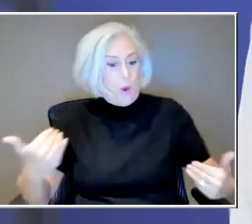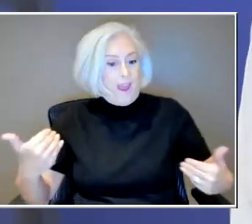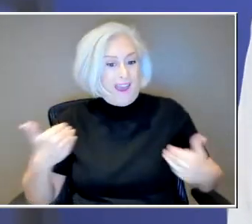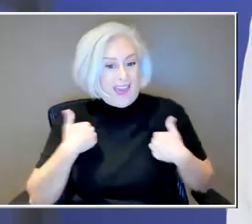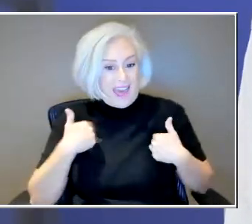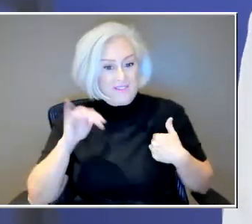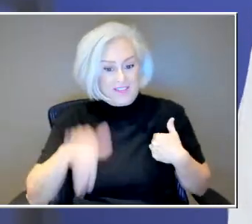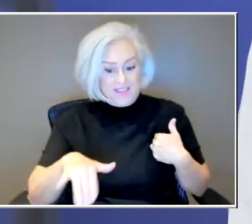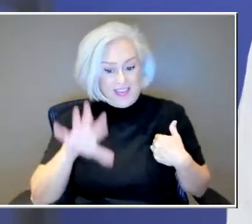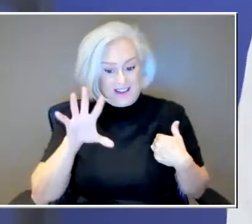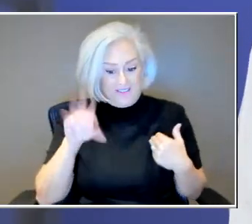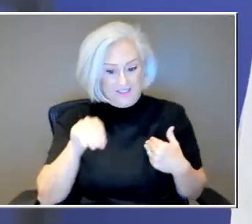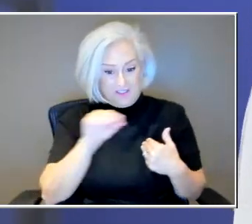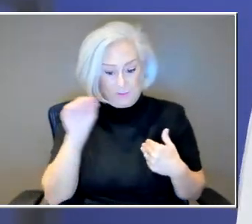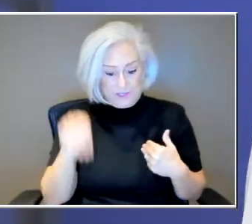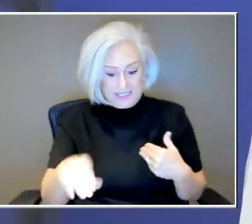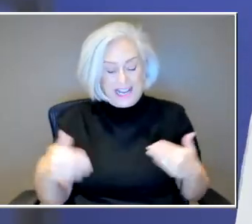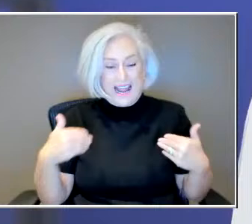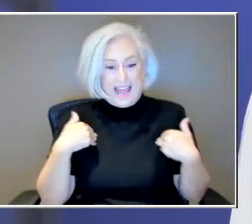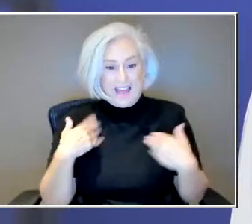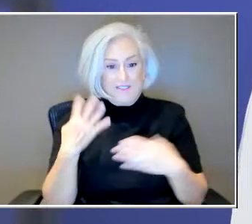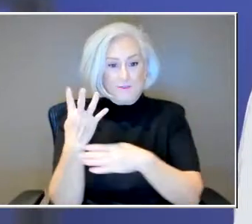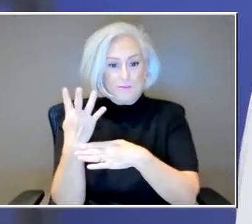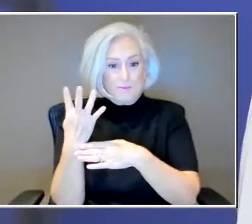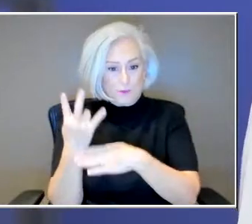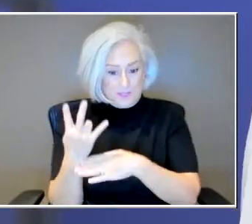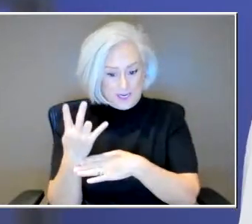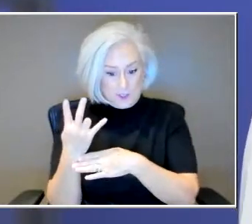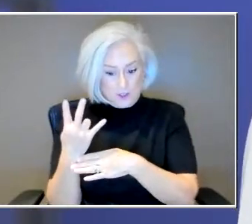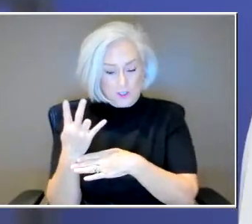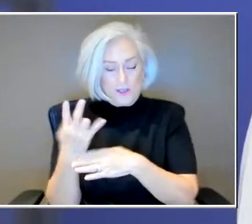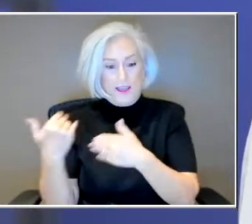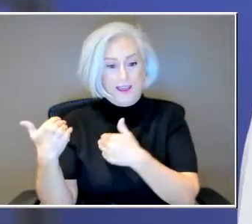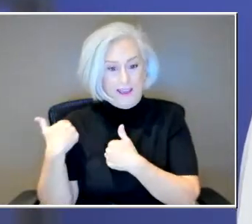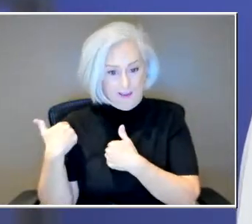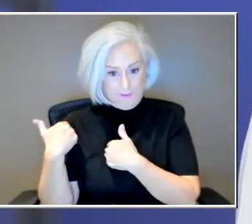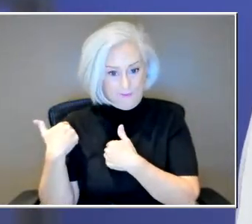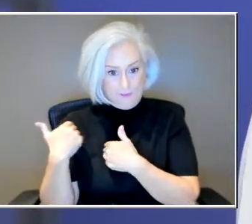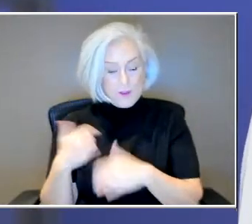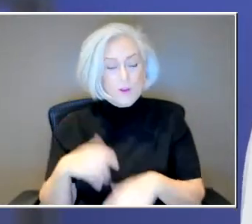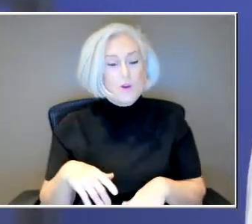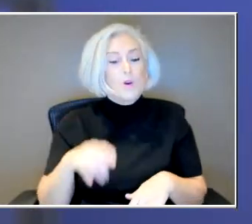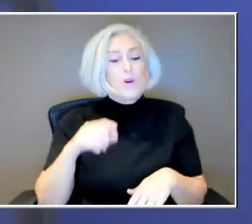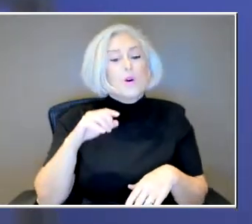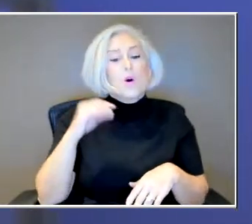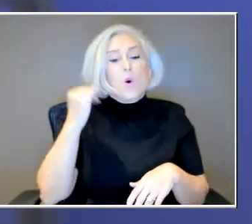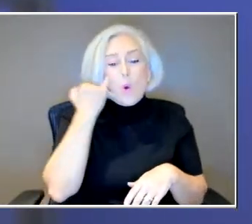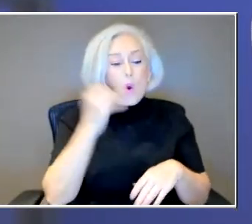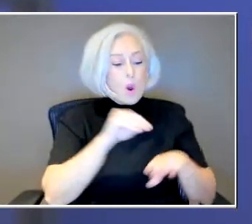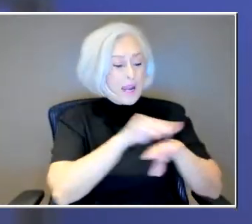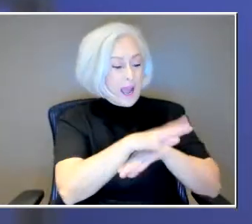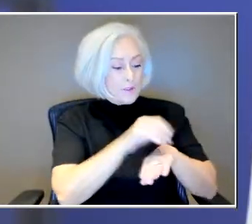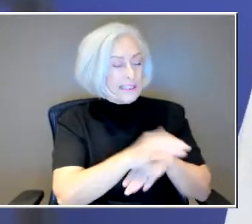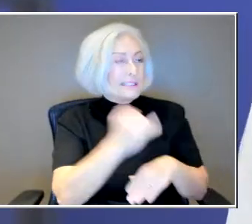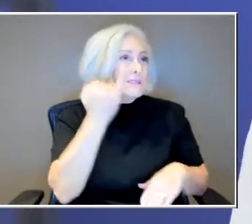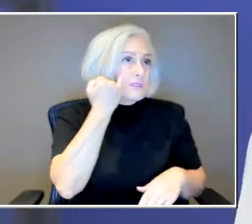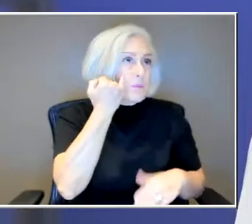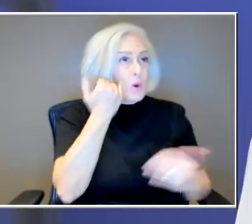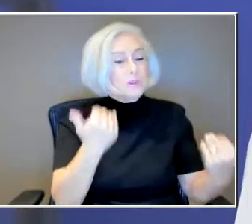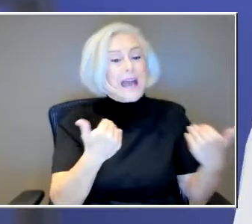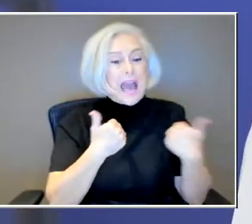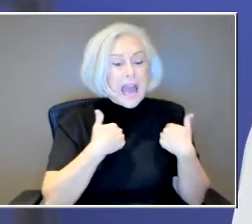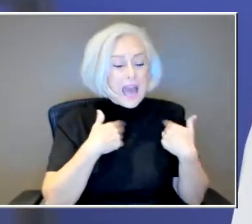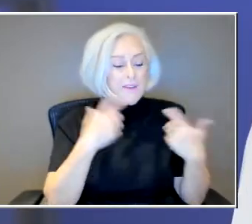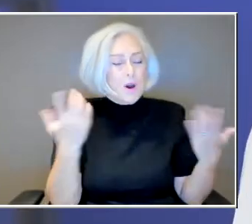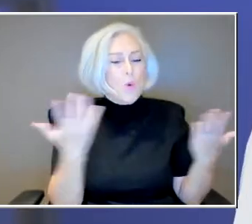50-50 category where you inherited it. And then counseling, well, if you do inherit it, what are the screening recommendations